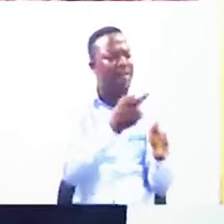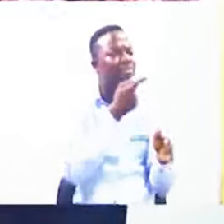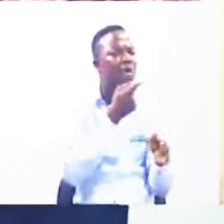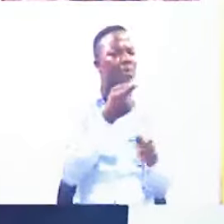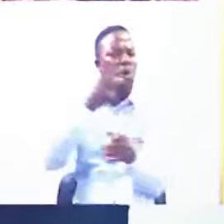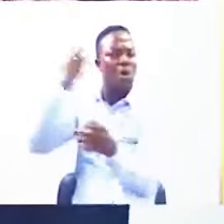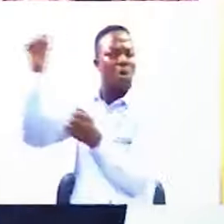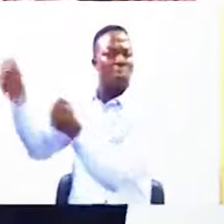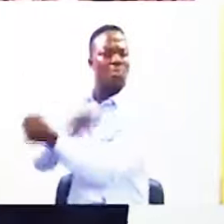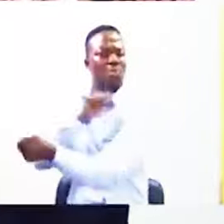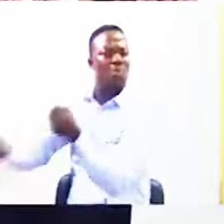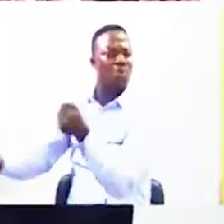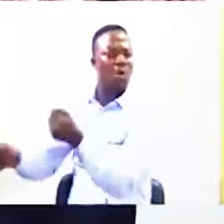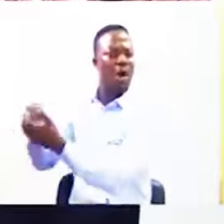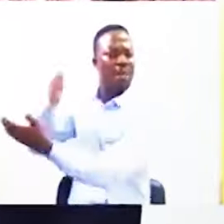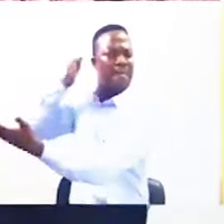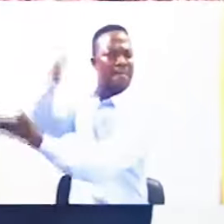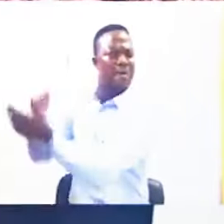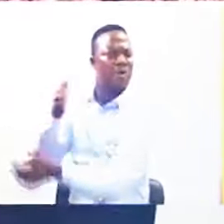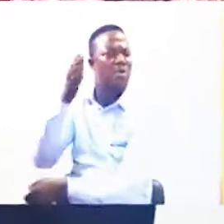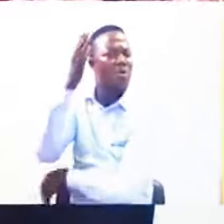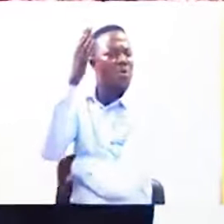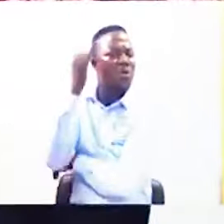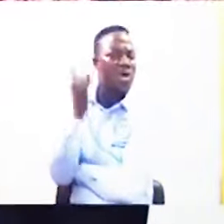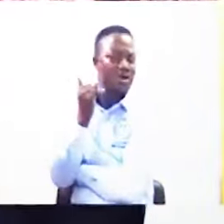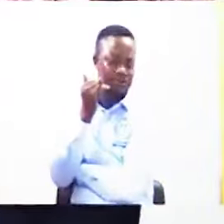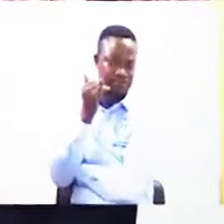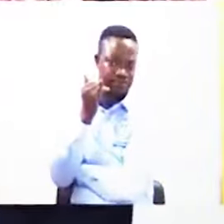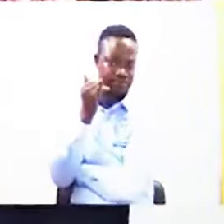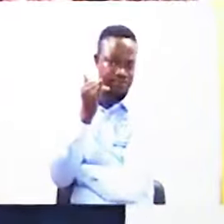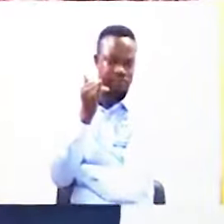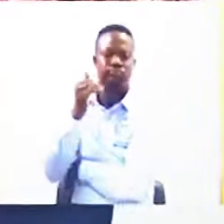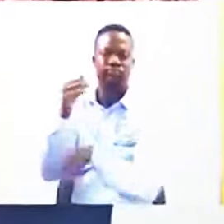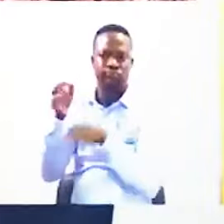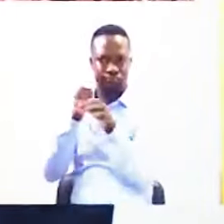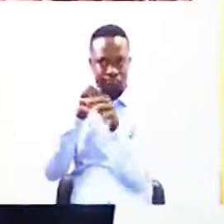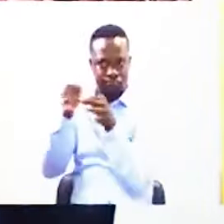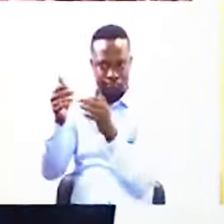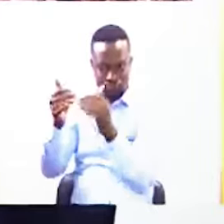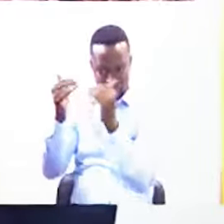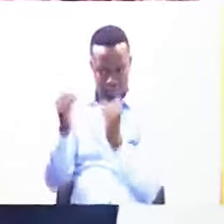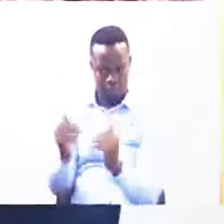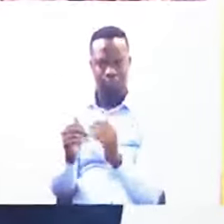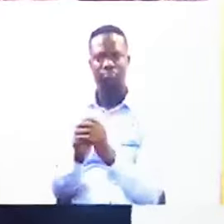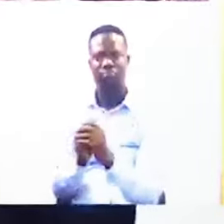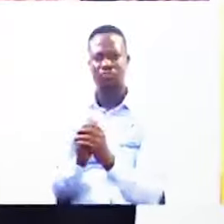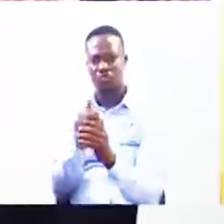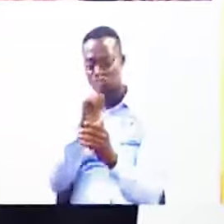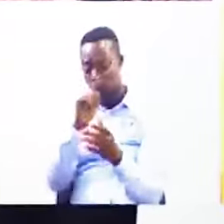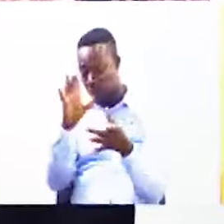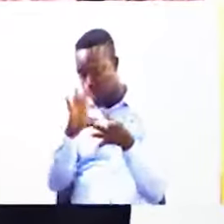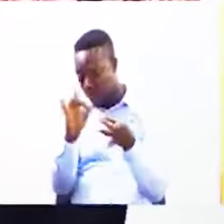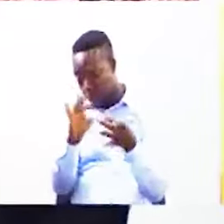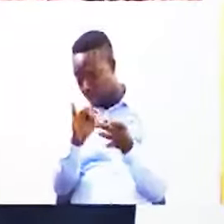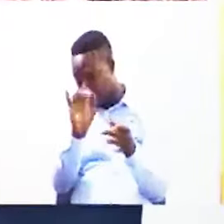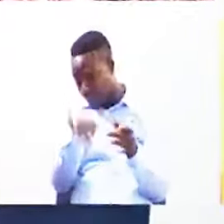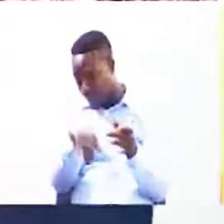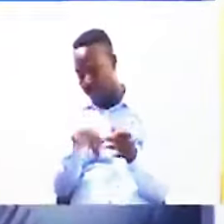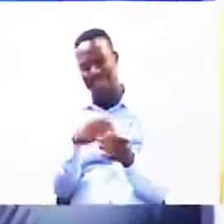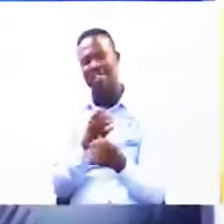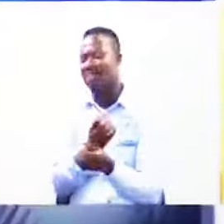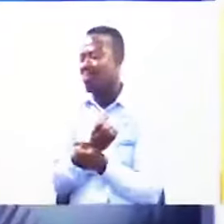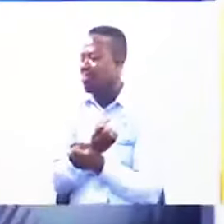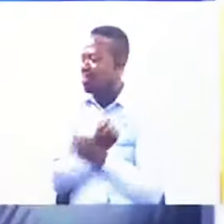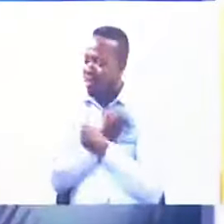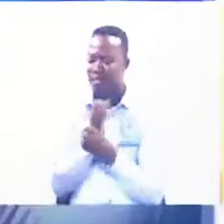as abre o sori etia no kra. Now the next verse we explain. Afi ye to aso a. I like the scriptures. Me do chero ni